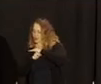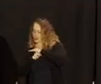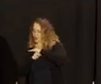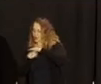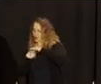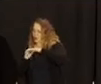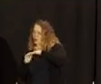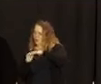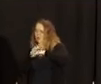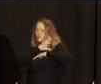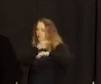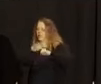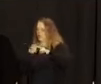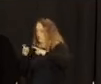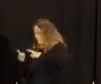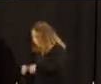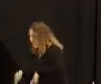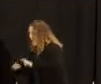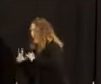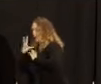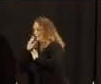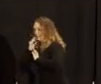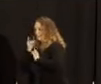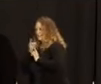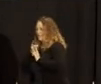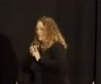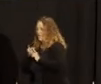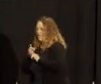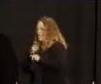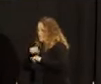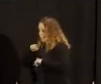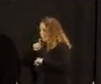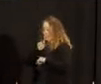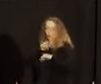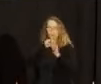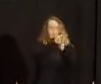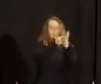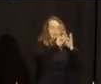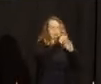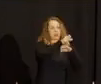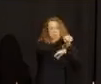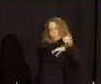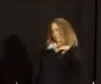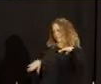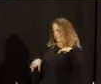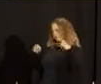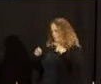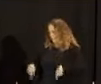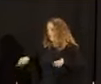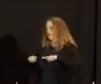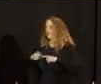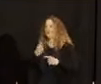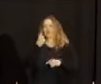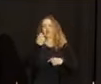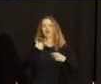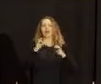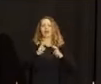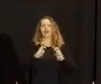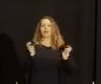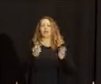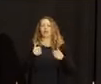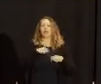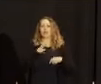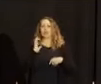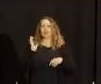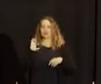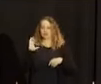of people who will be impacted by the policy. I referenced the panel that we did earlier, but across all